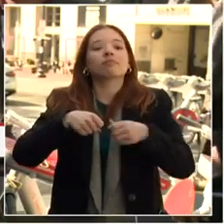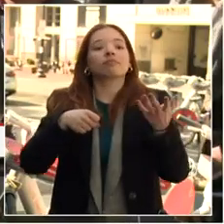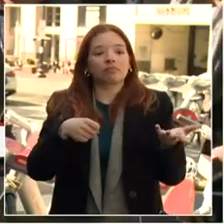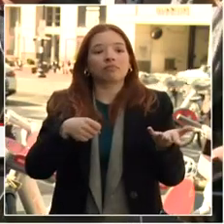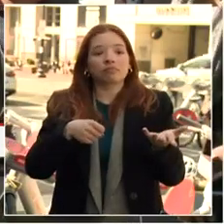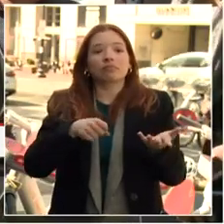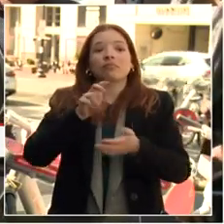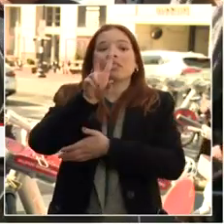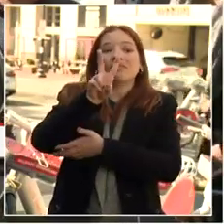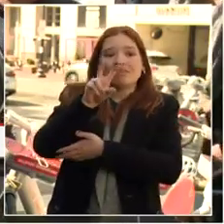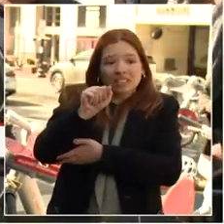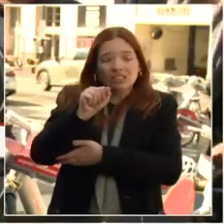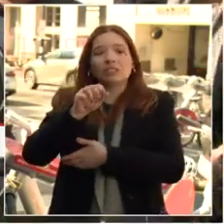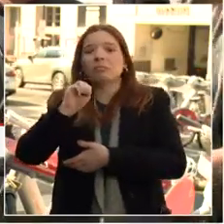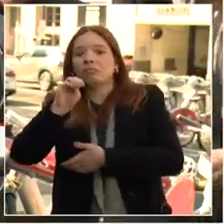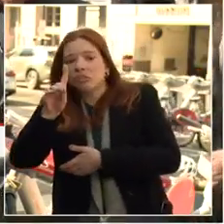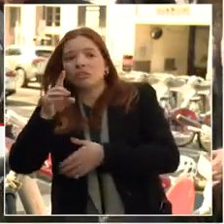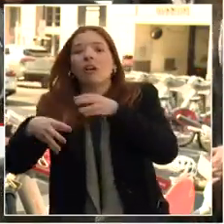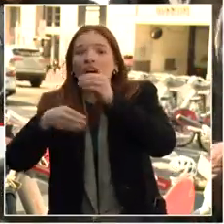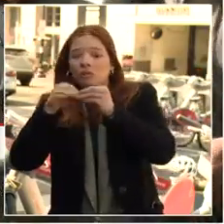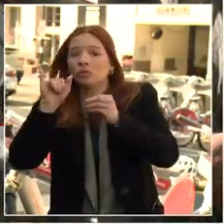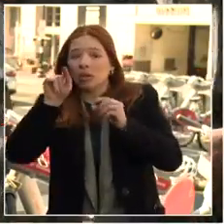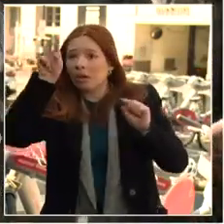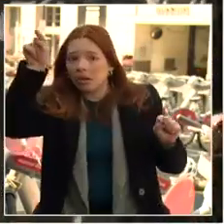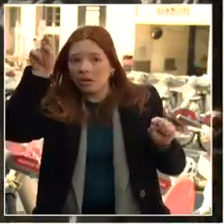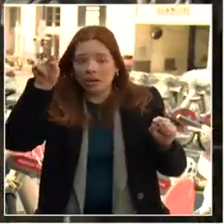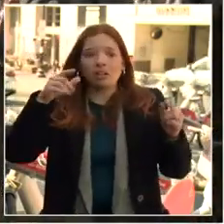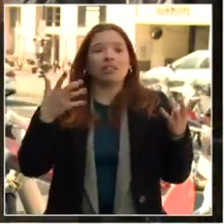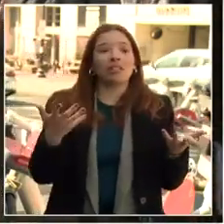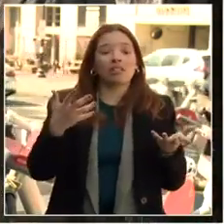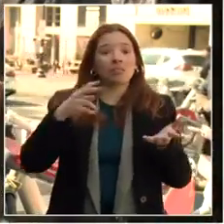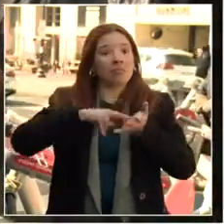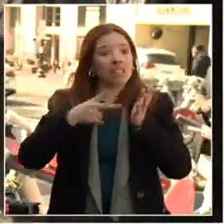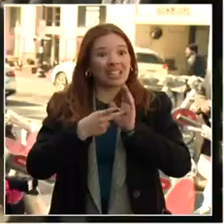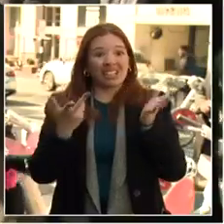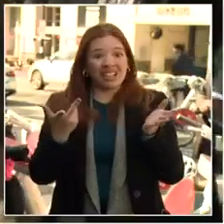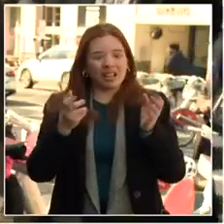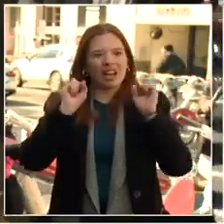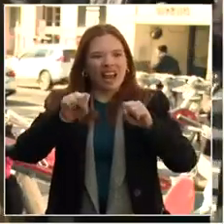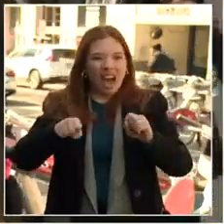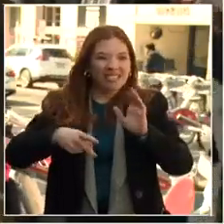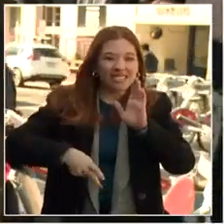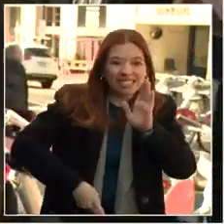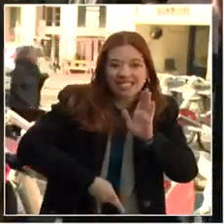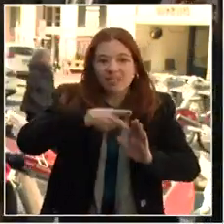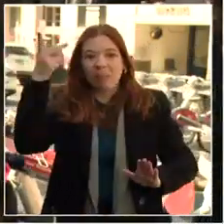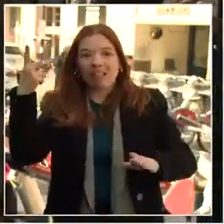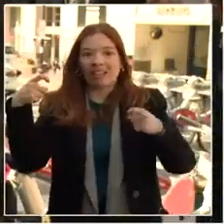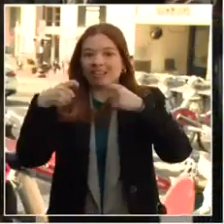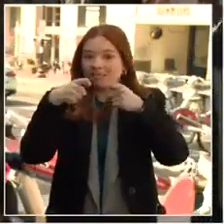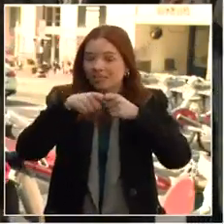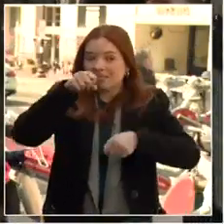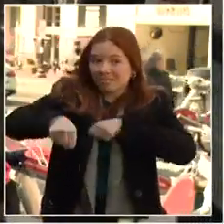double the number of e-bikes in the Capital Bike Share system. We'll be rolling them out. Yes, it's very exciting.